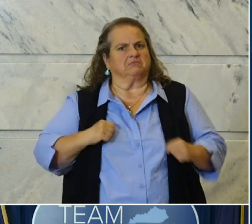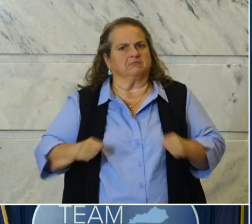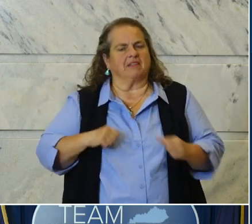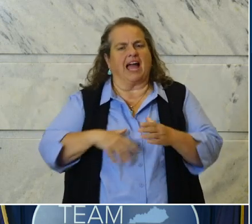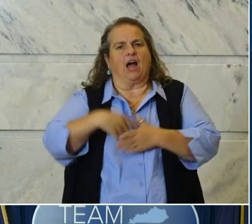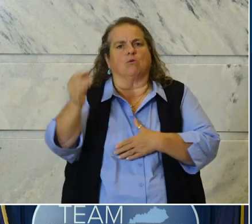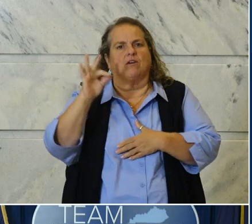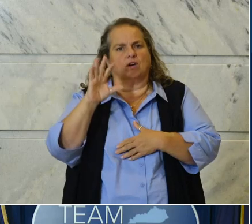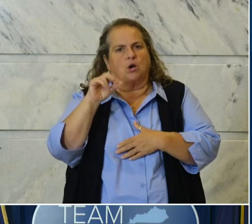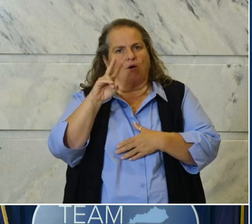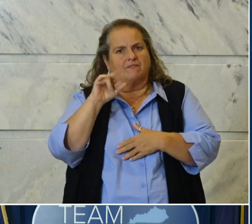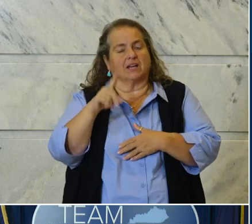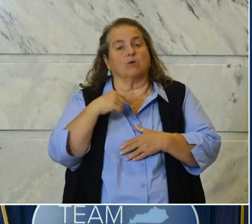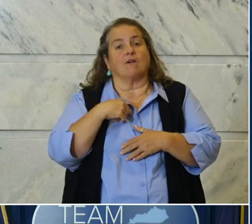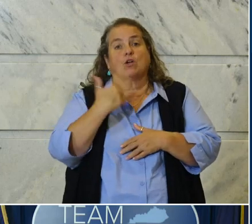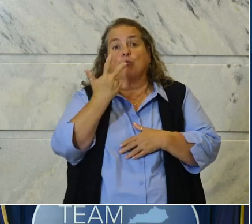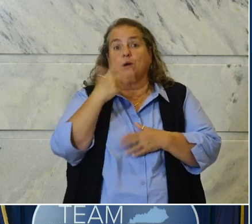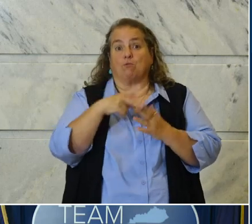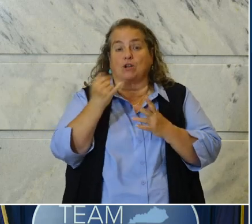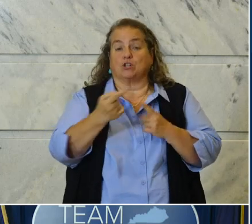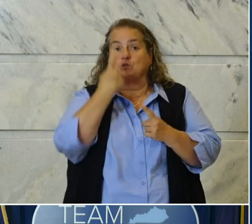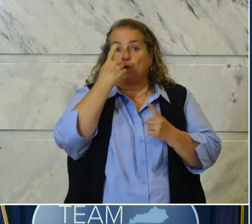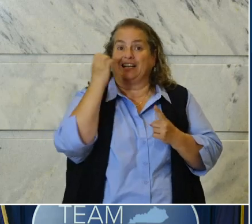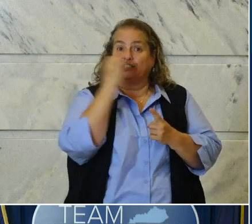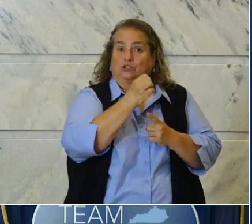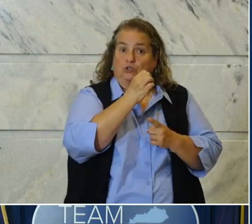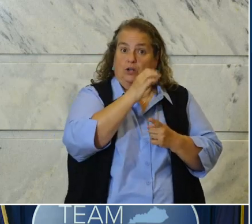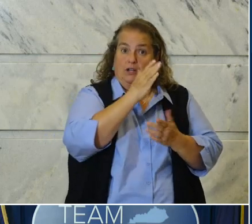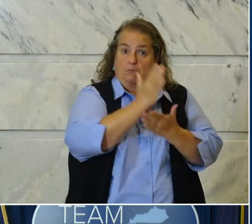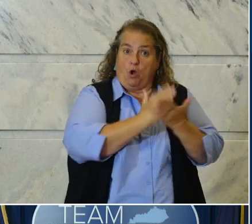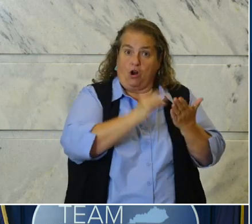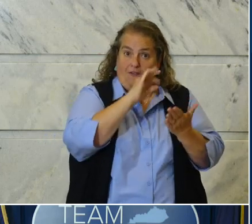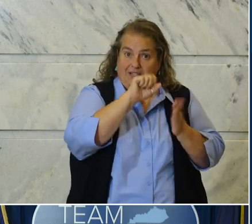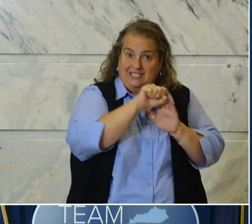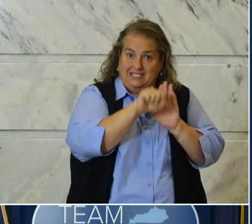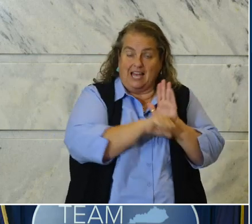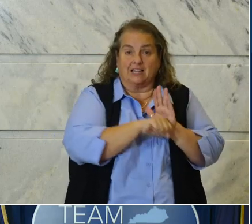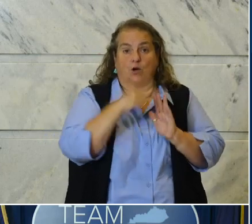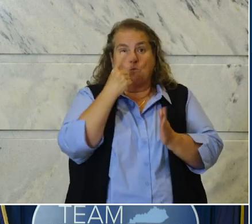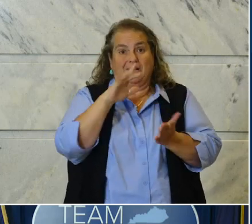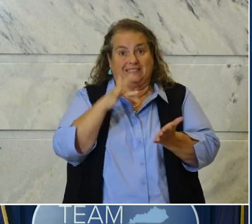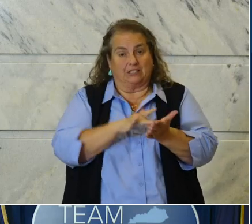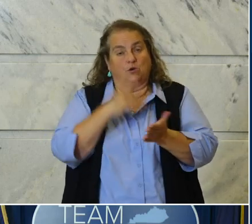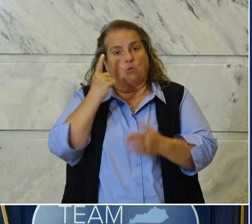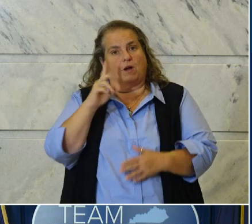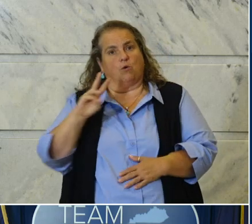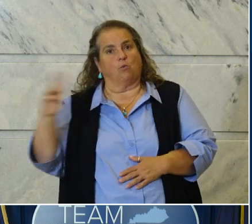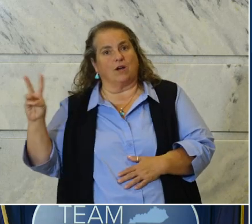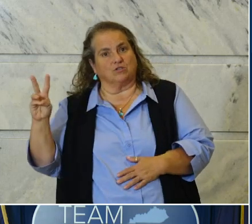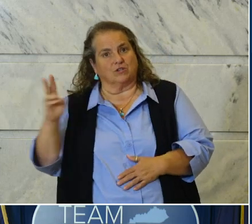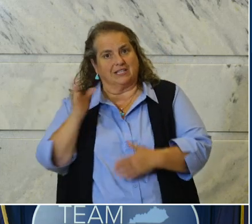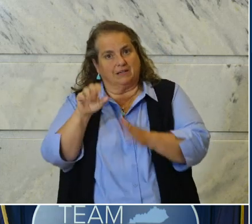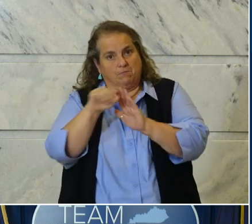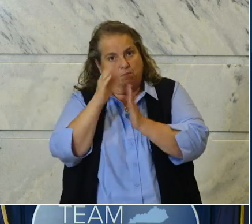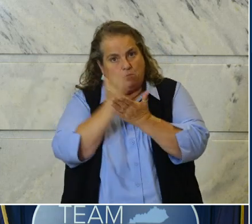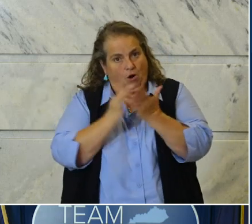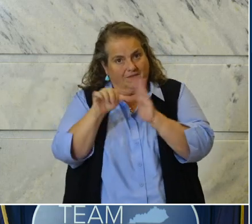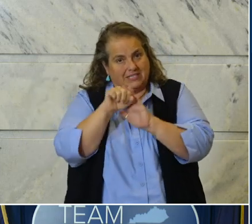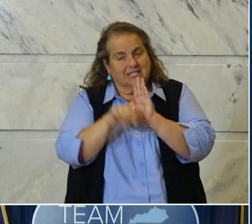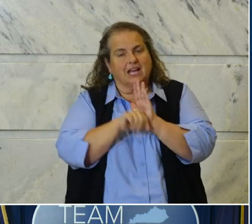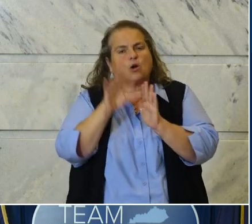These projects, one in the eastern part of the state, one in the central part of the state, and one in the western, promise to create